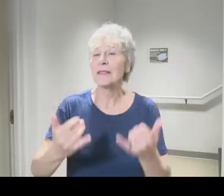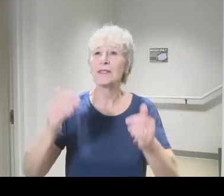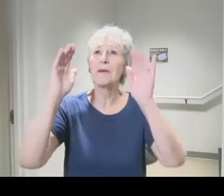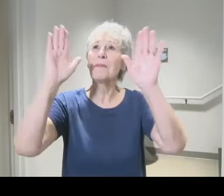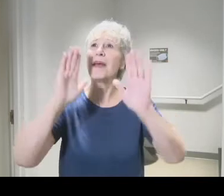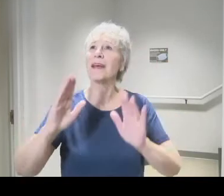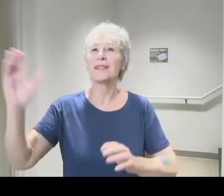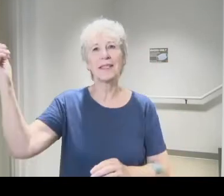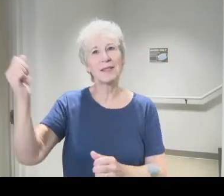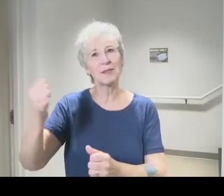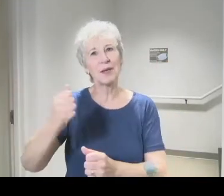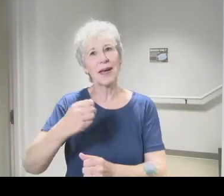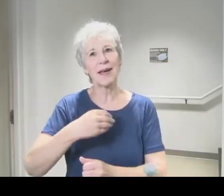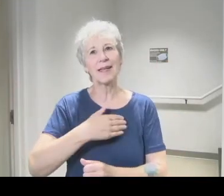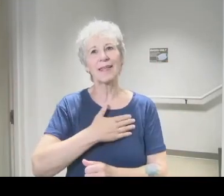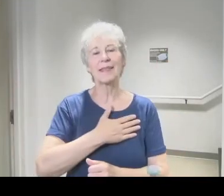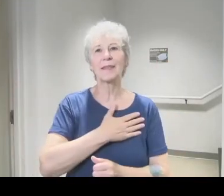This is amazing